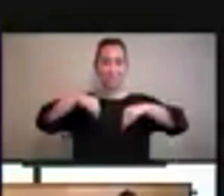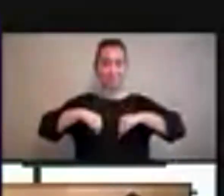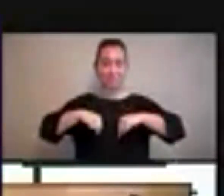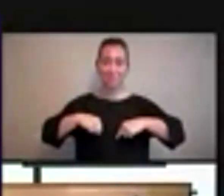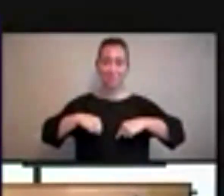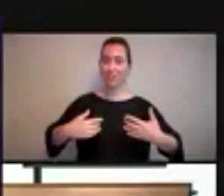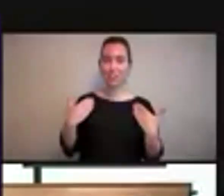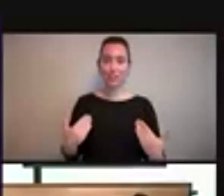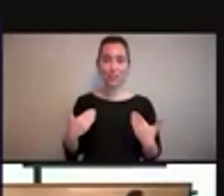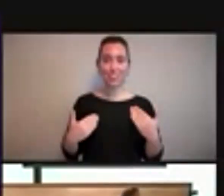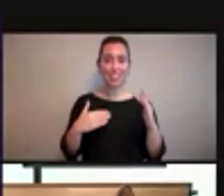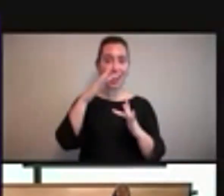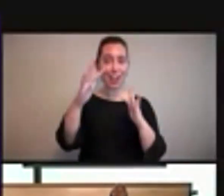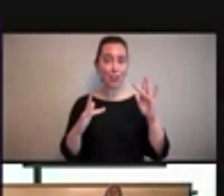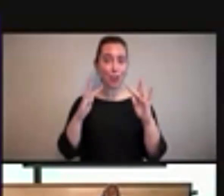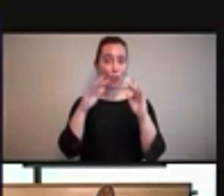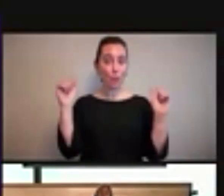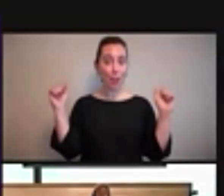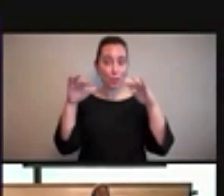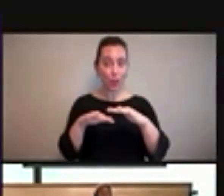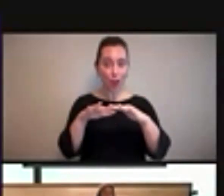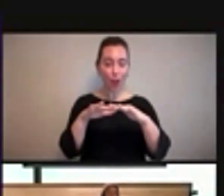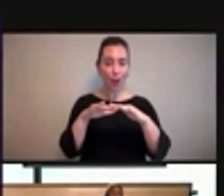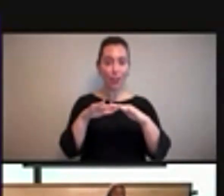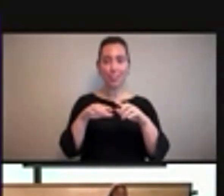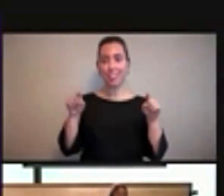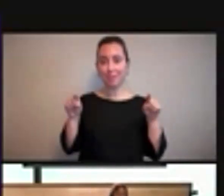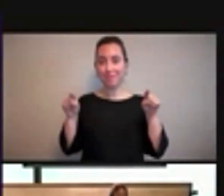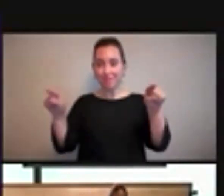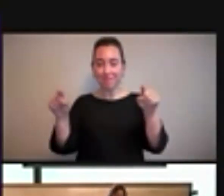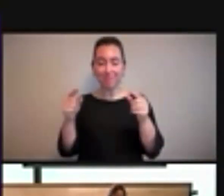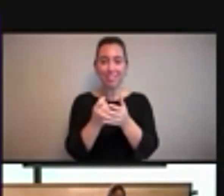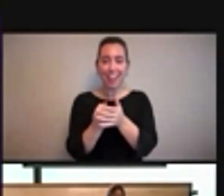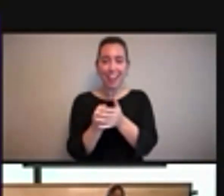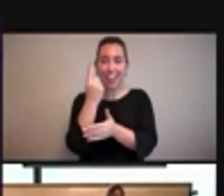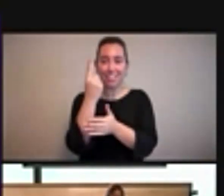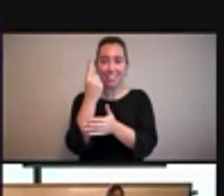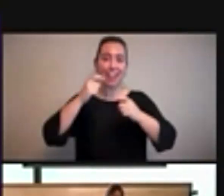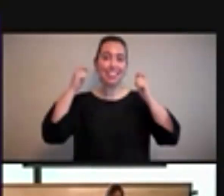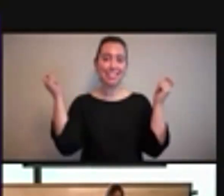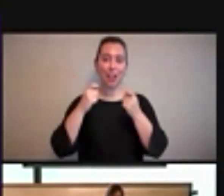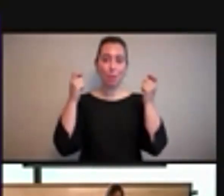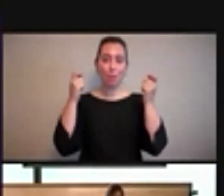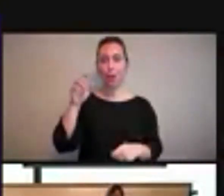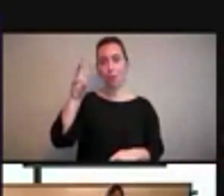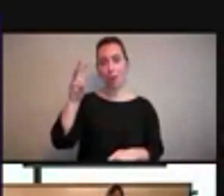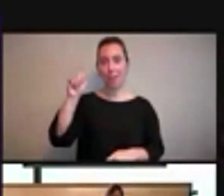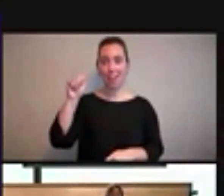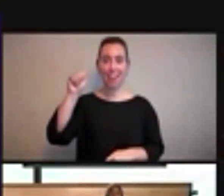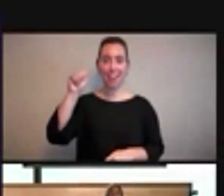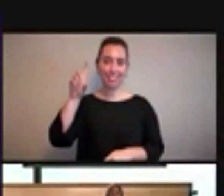webinar and hybrid event on celebrating the Web Accessibility Directive. This is the 4th anniversary that we are